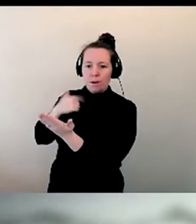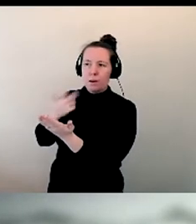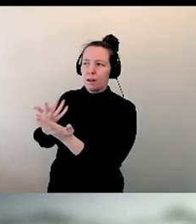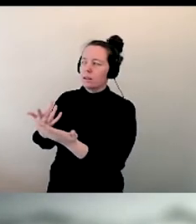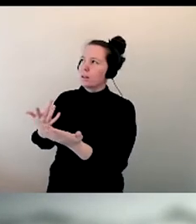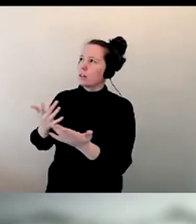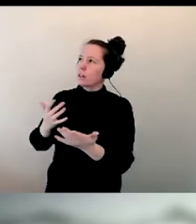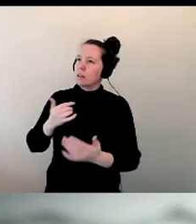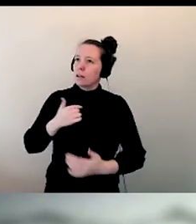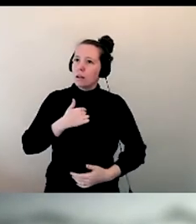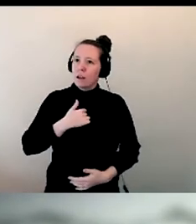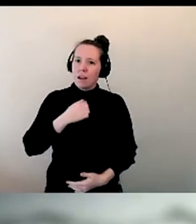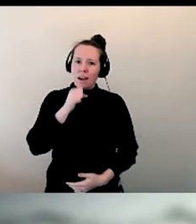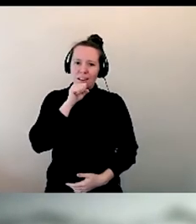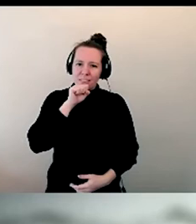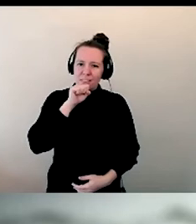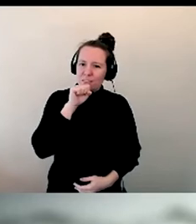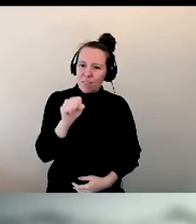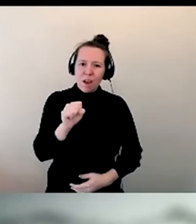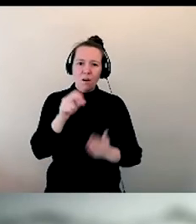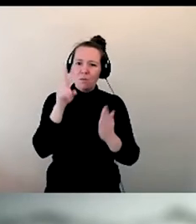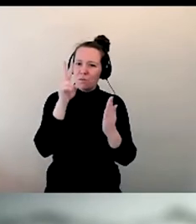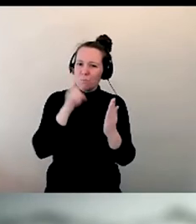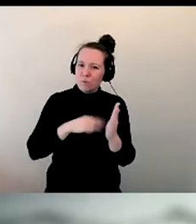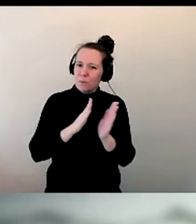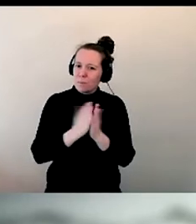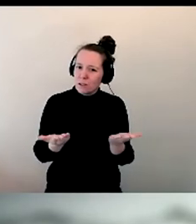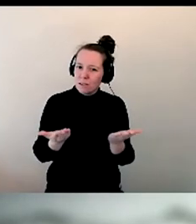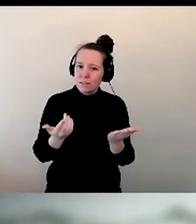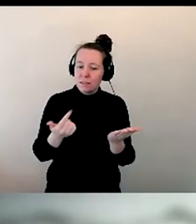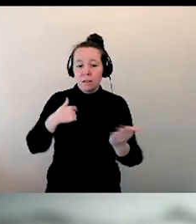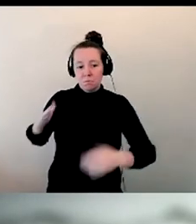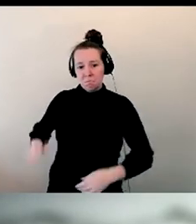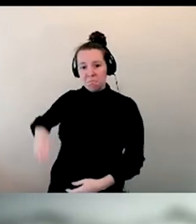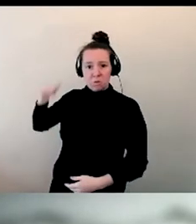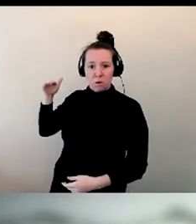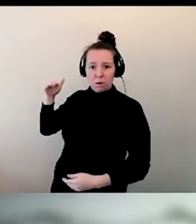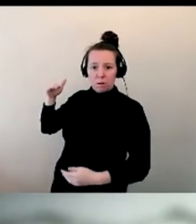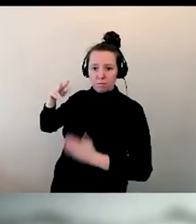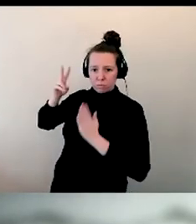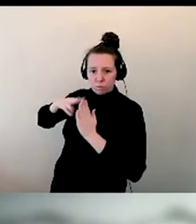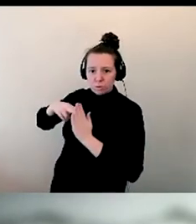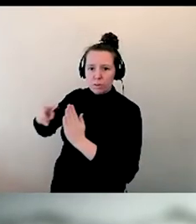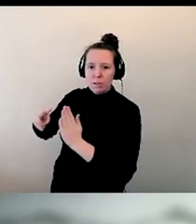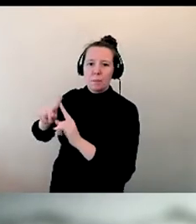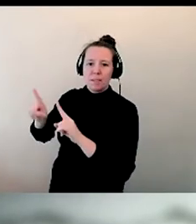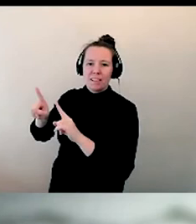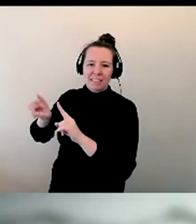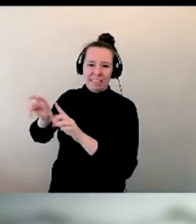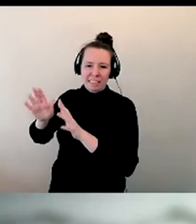into my love of reading. I'd been a reader growing up, but kind of stopped when university and stuff picked up. So it was a